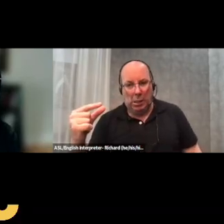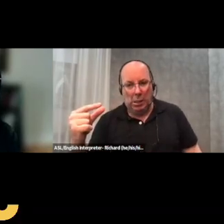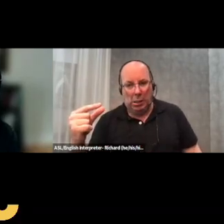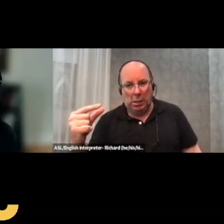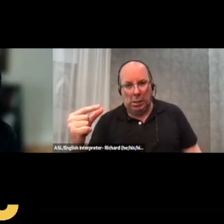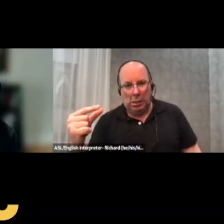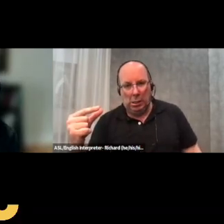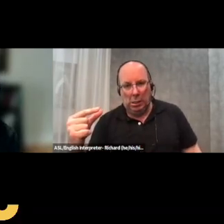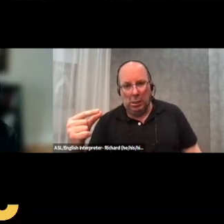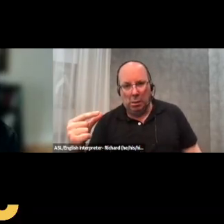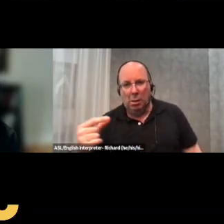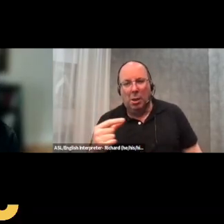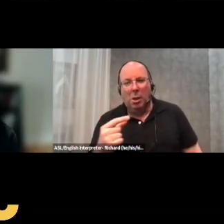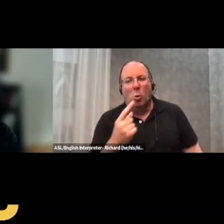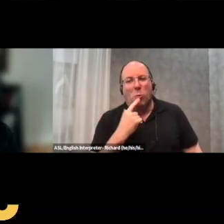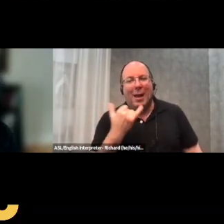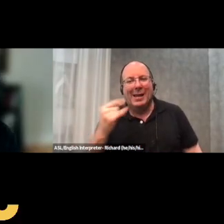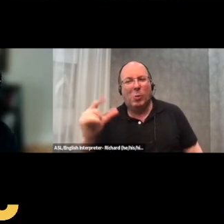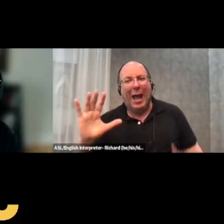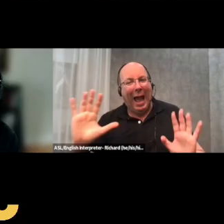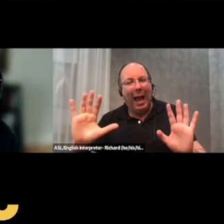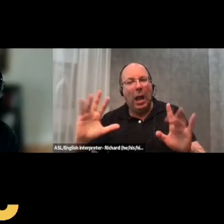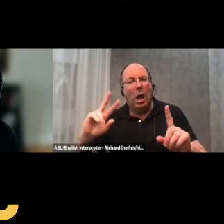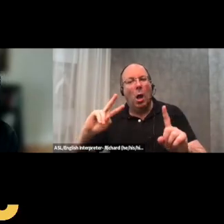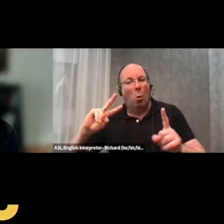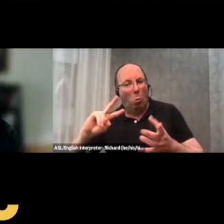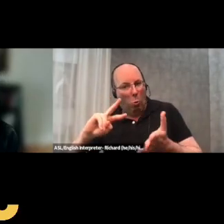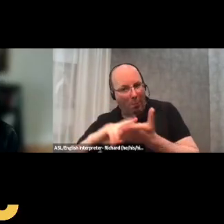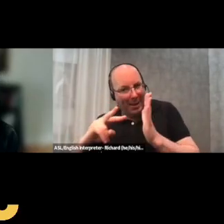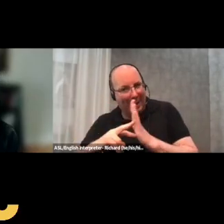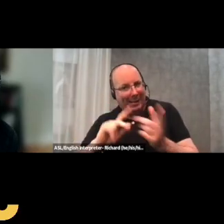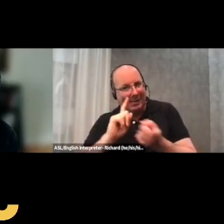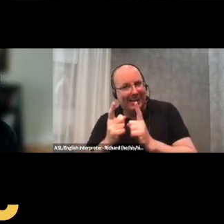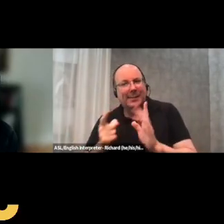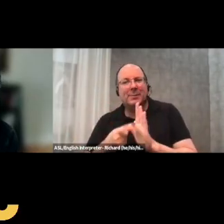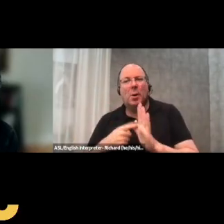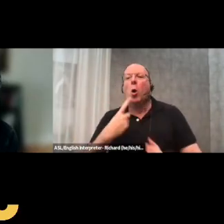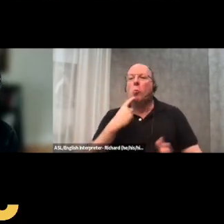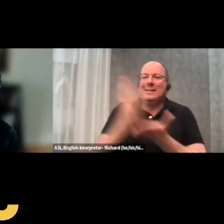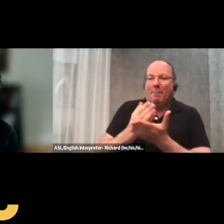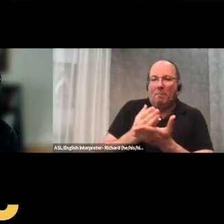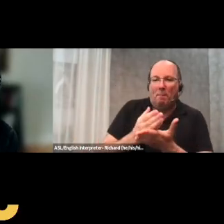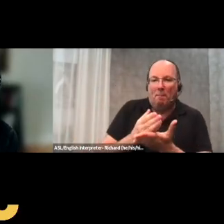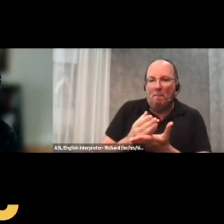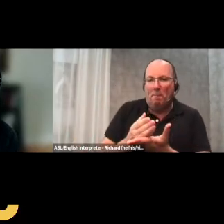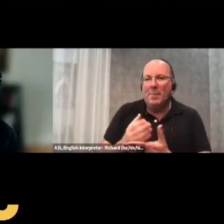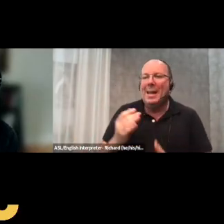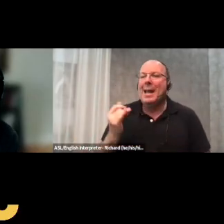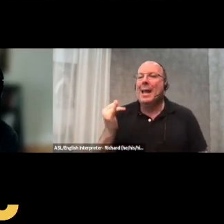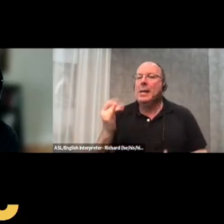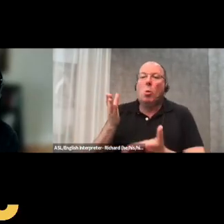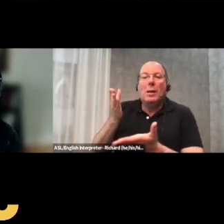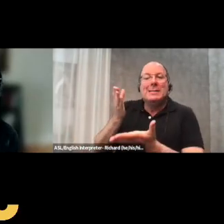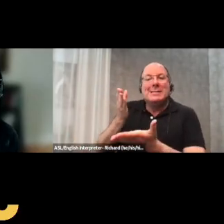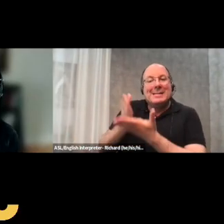So red, yellow, green can mean different things to different people though. So sometimes I hear red is stop everything, yellow is stop